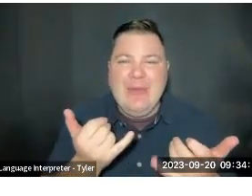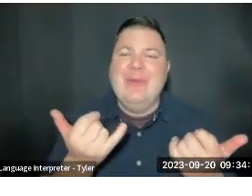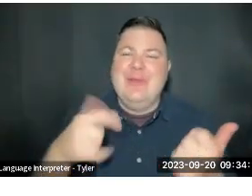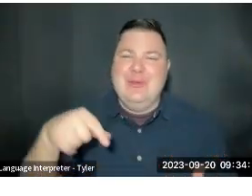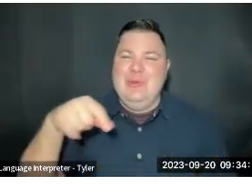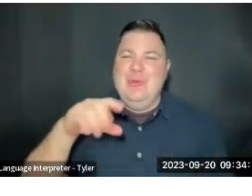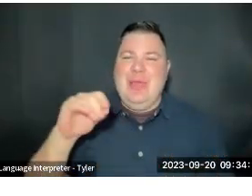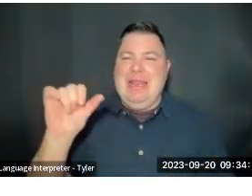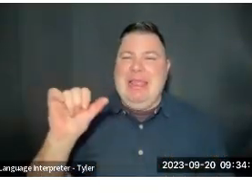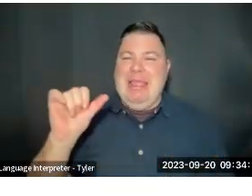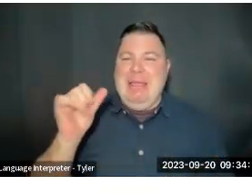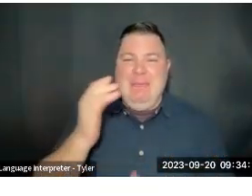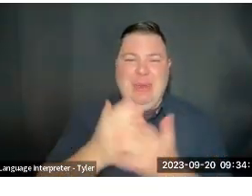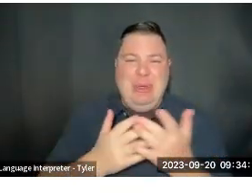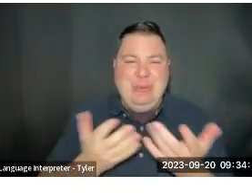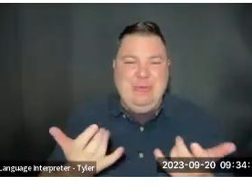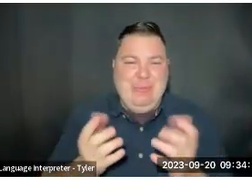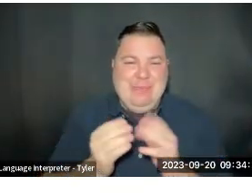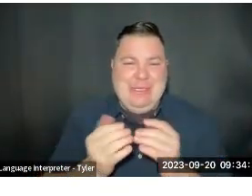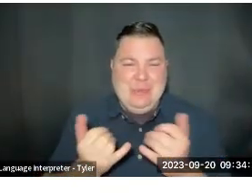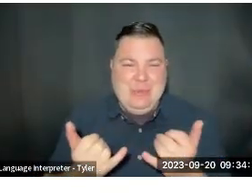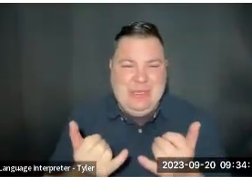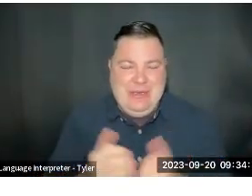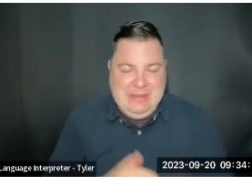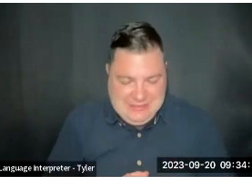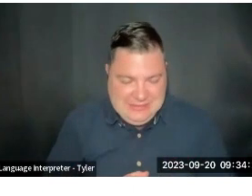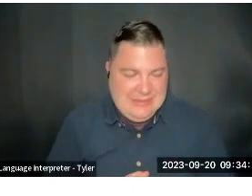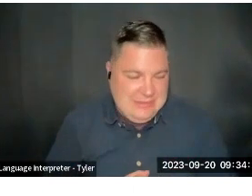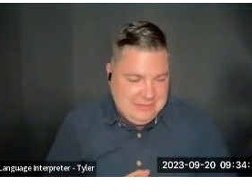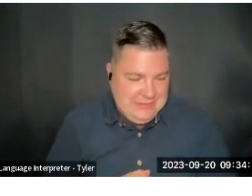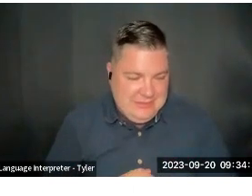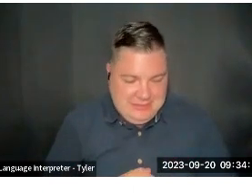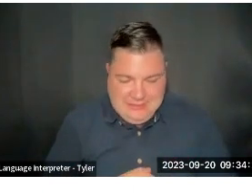Q&A portion of our session.